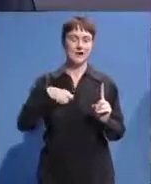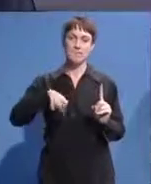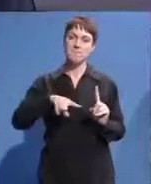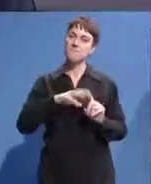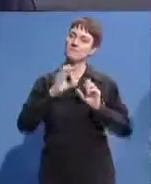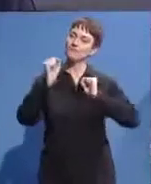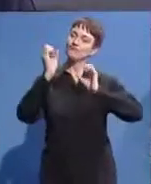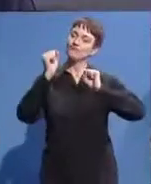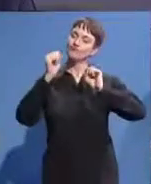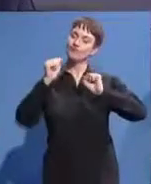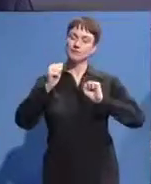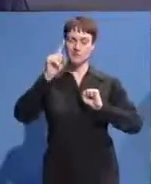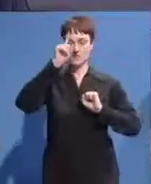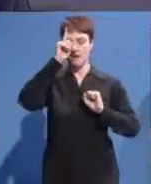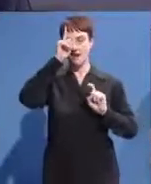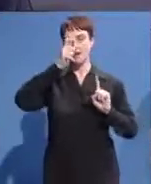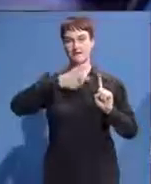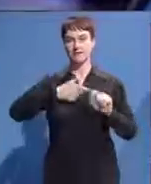to Nelson Rolihlahla Mandela.